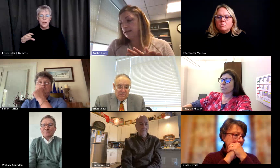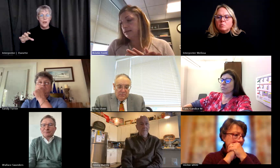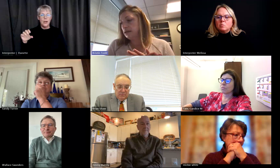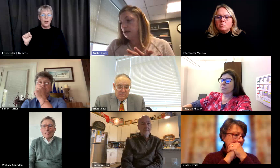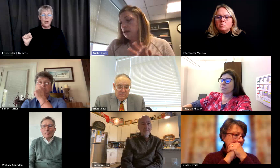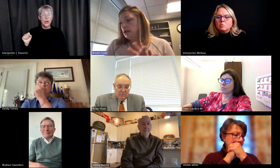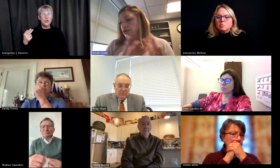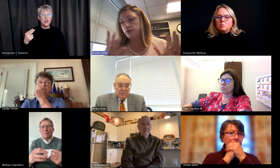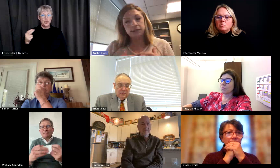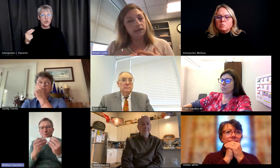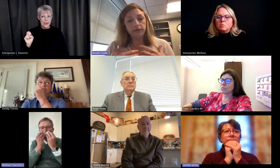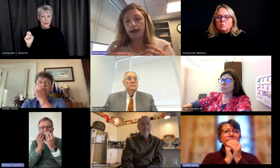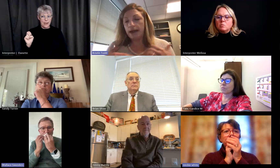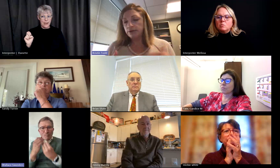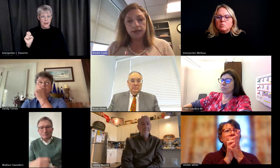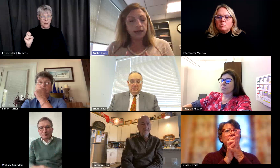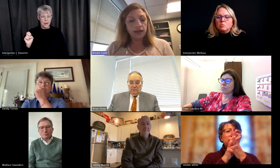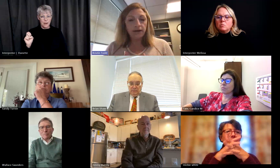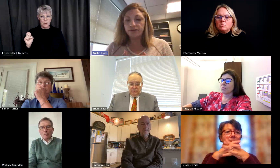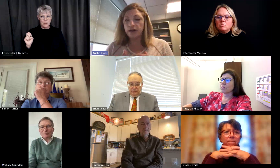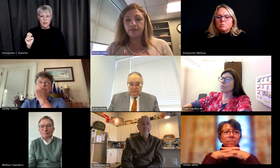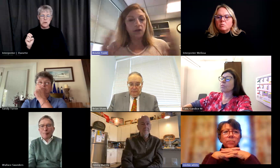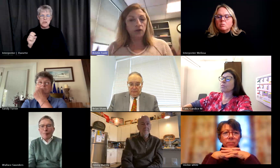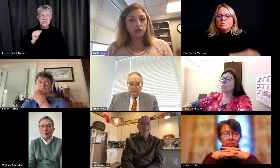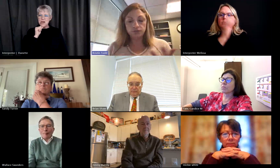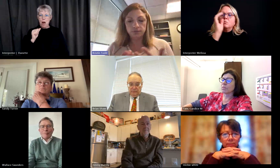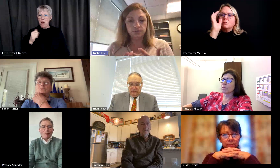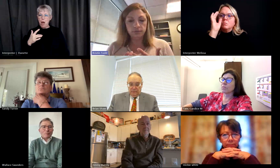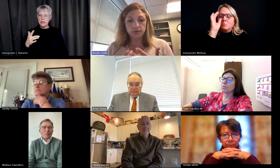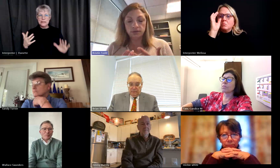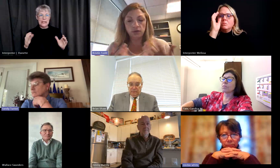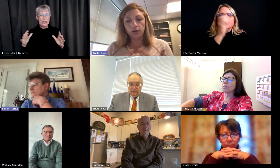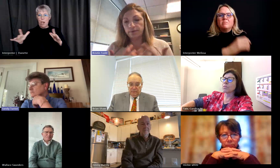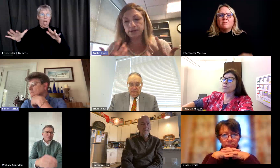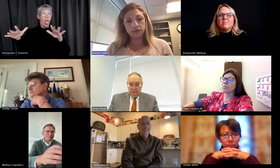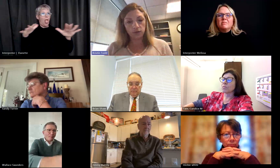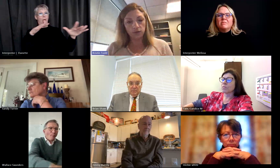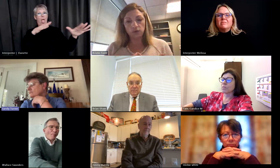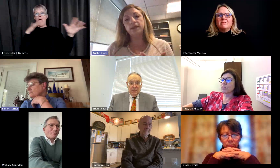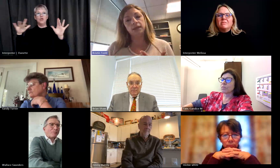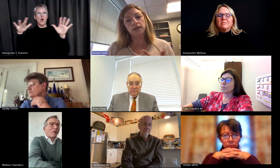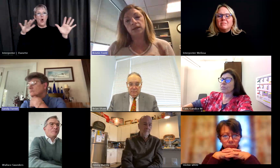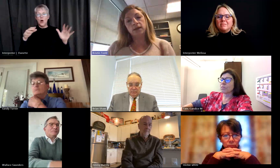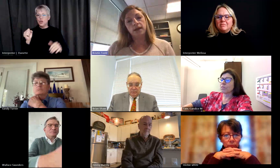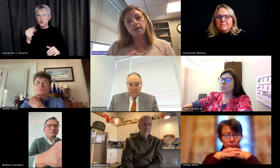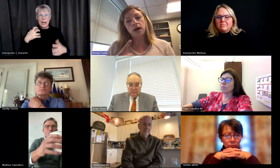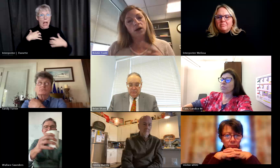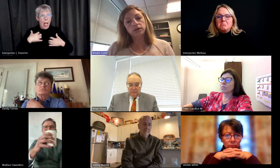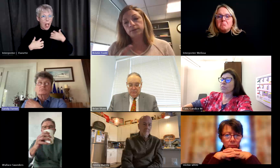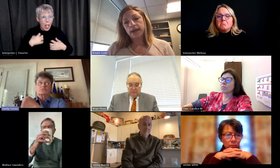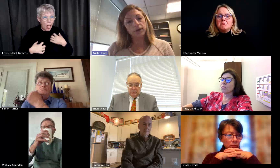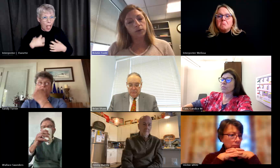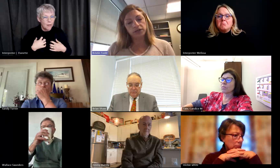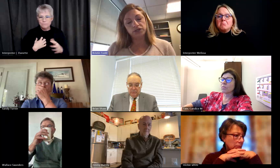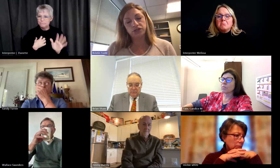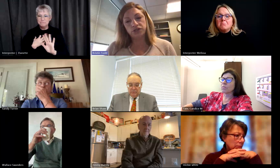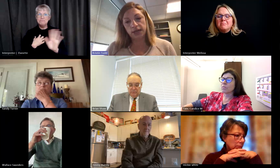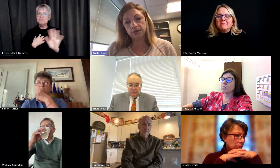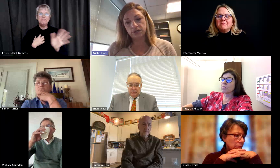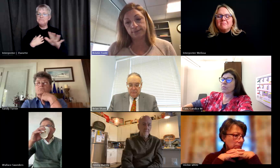I said she was not rattled at all after having the whole tour of the school, and then all